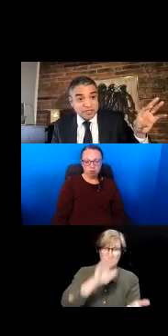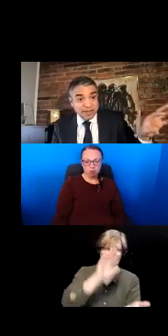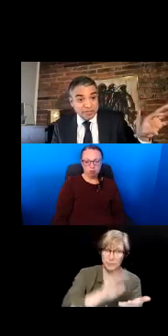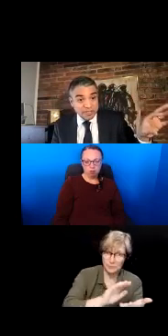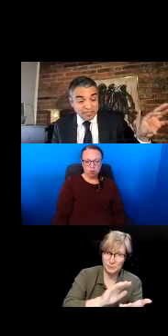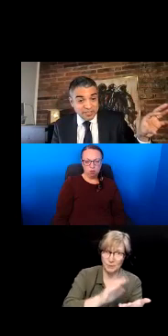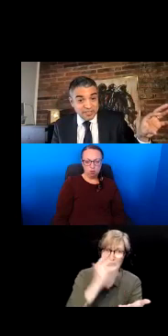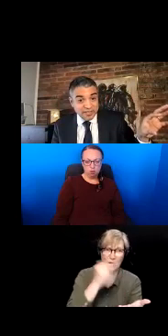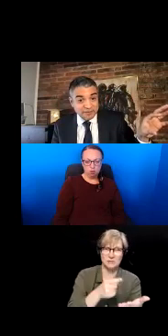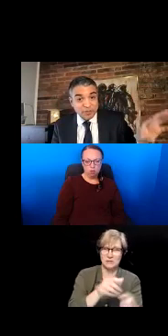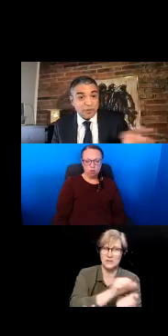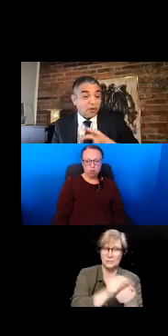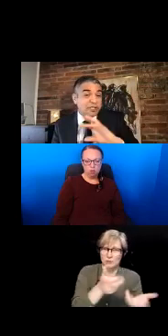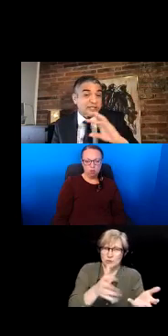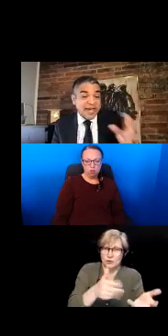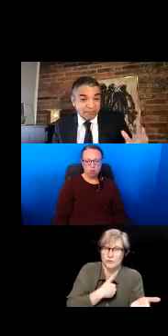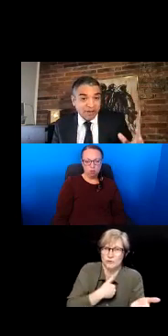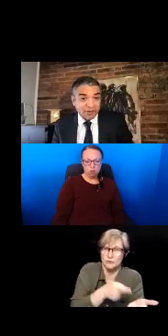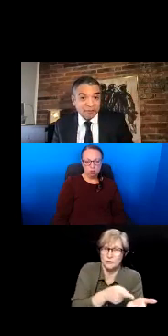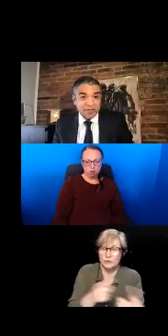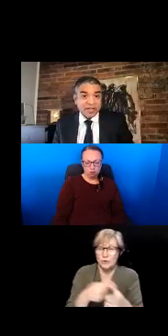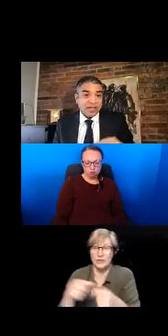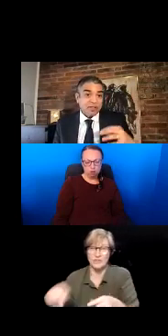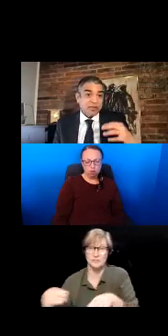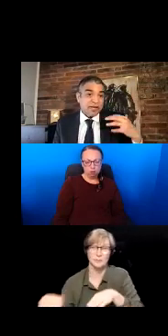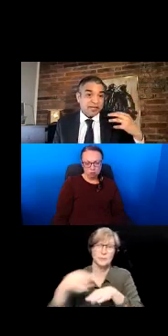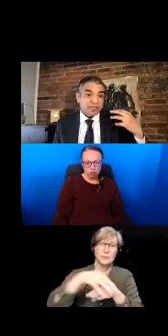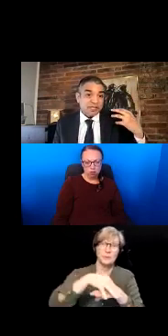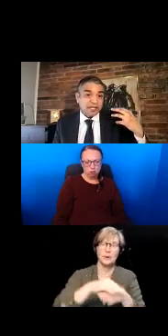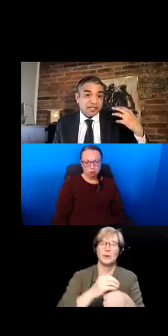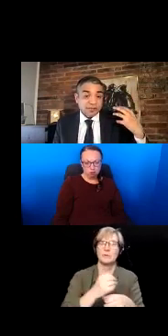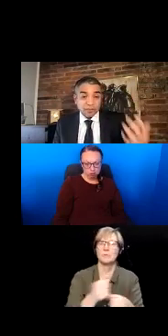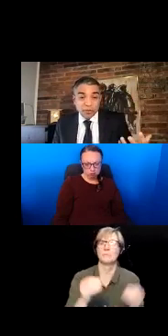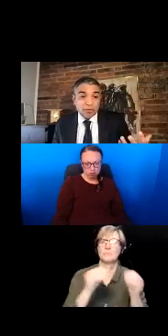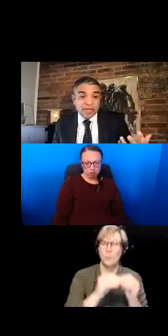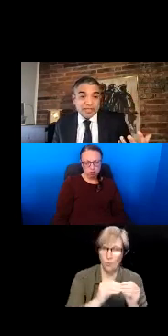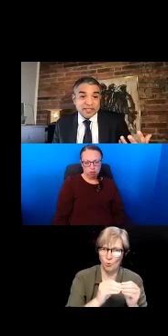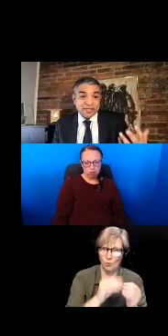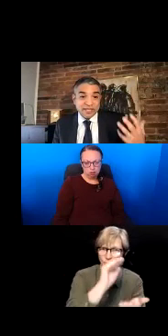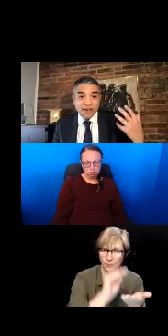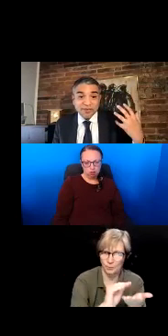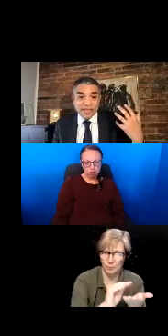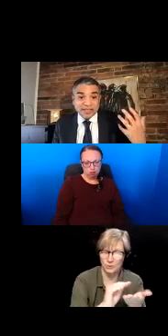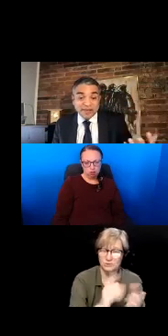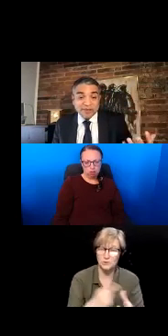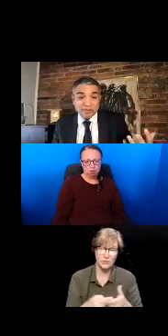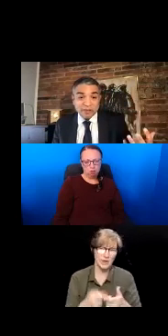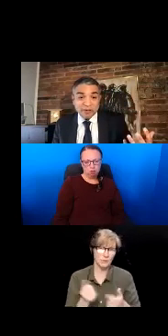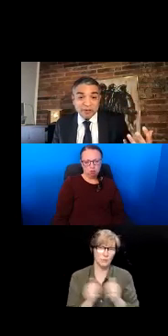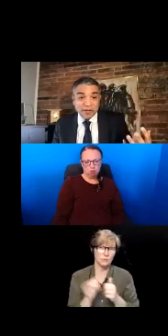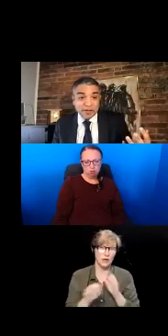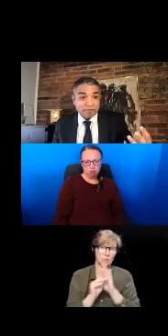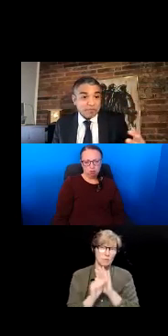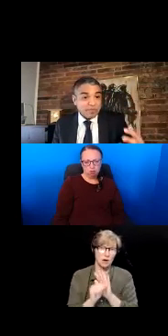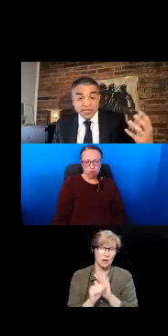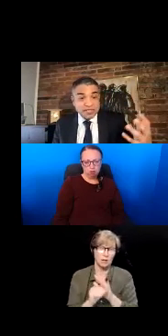virtue of the damage that it has sustained. So according to that model, you could actually improve the activity of that damaged hemisphere